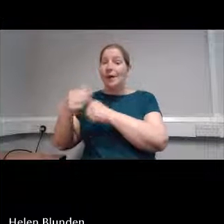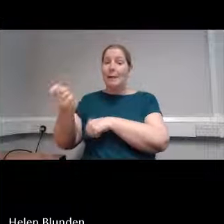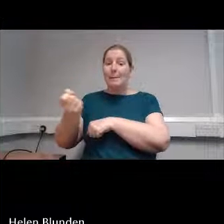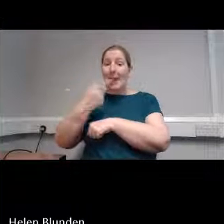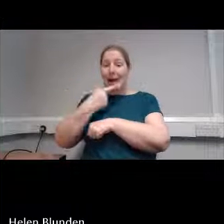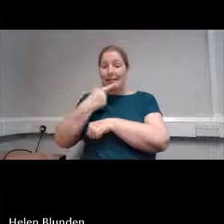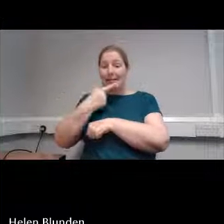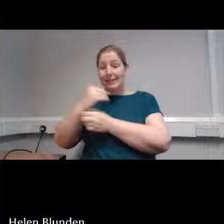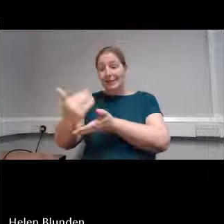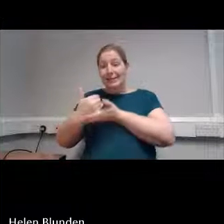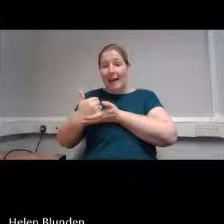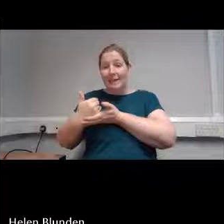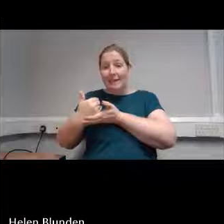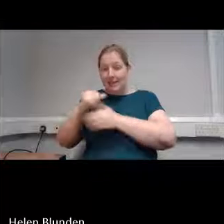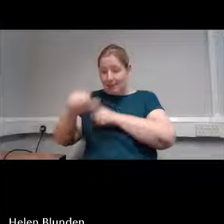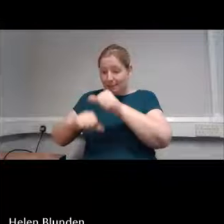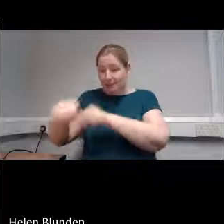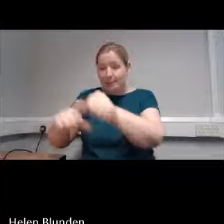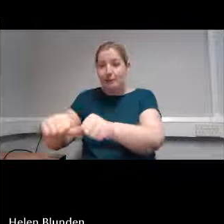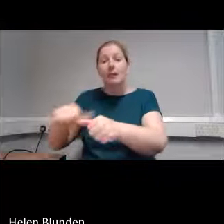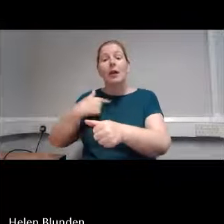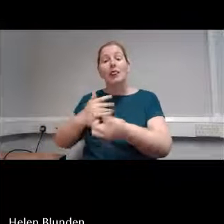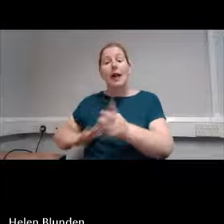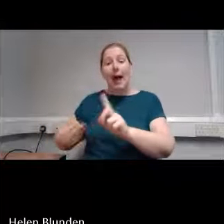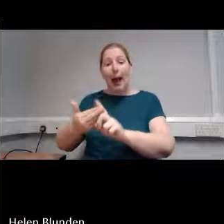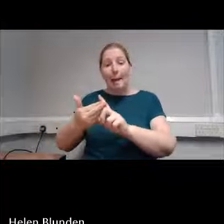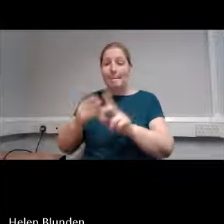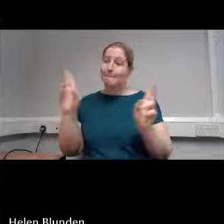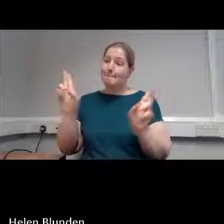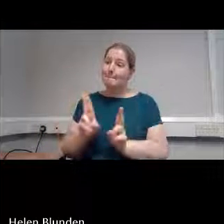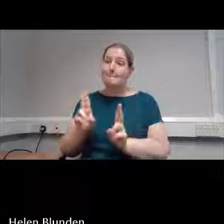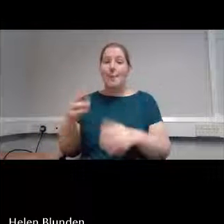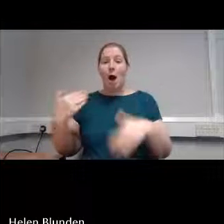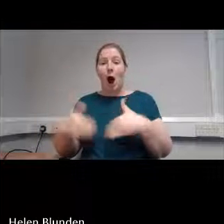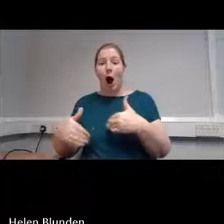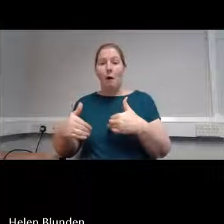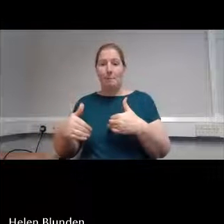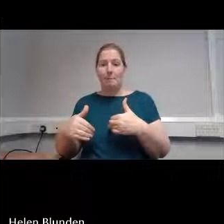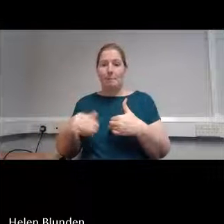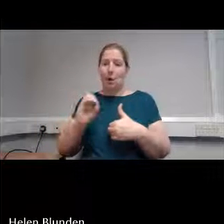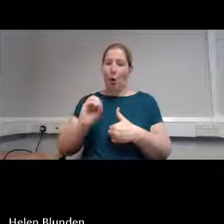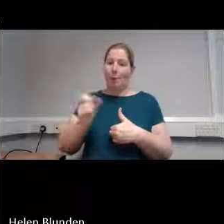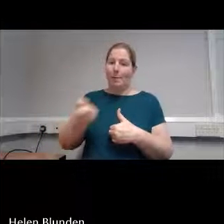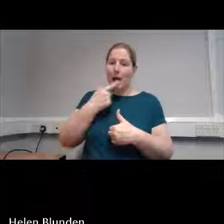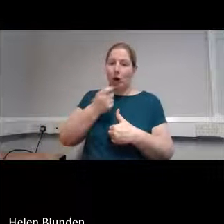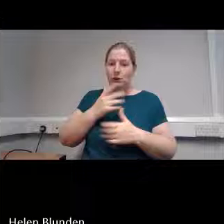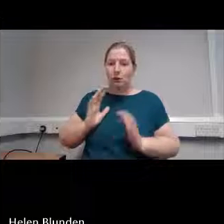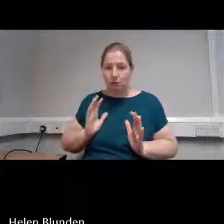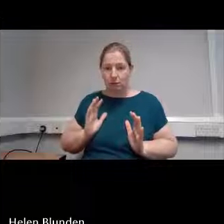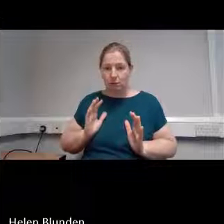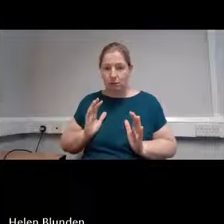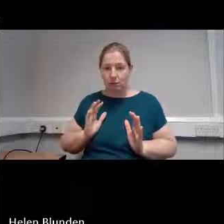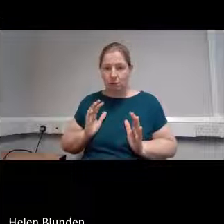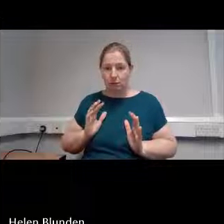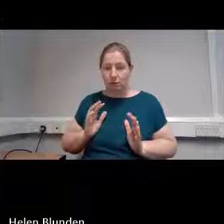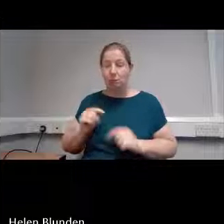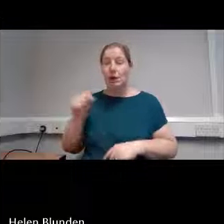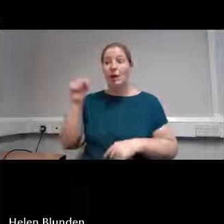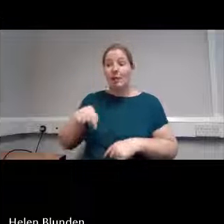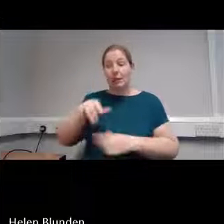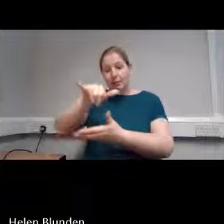programme of work, and the aim of that is to reduce harm from opioids. This work also ties